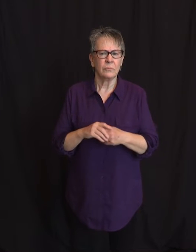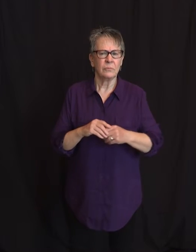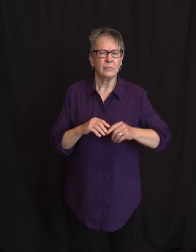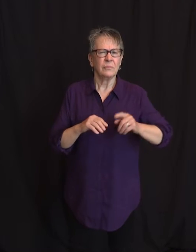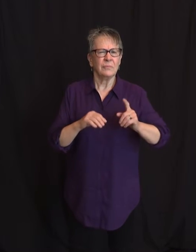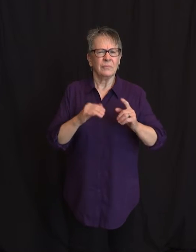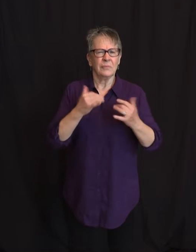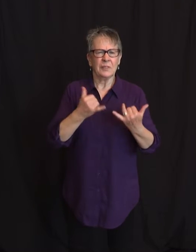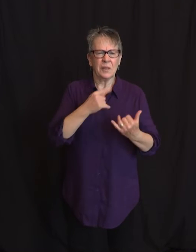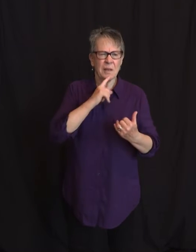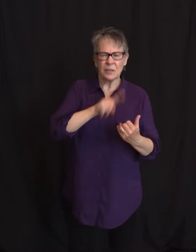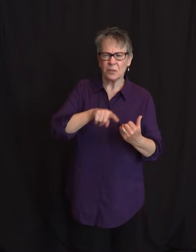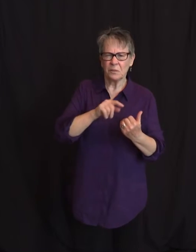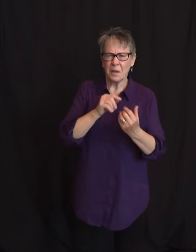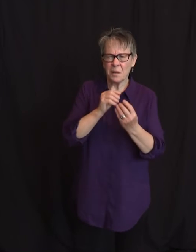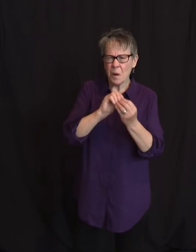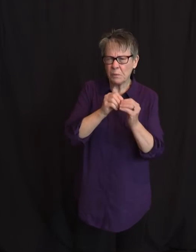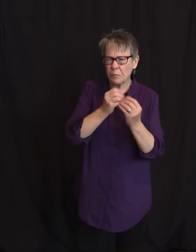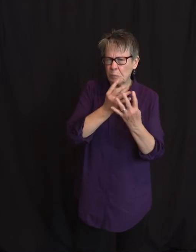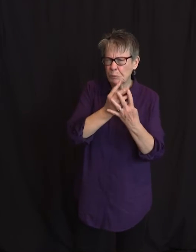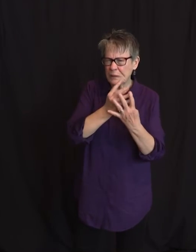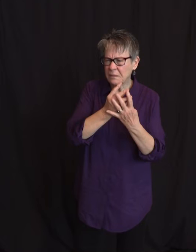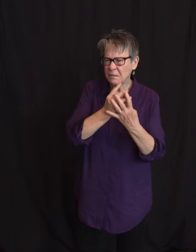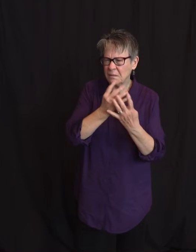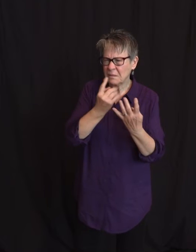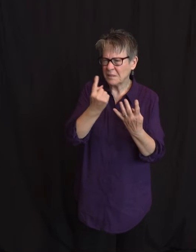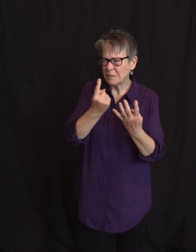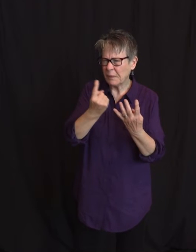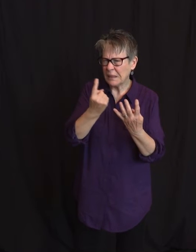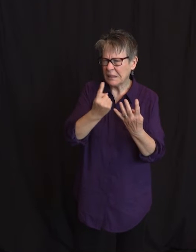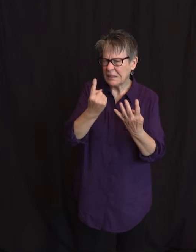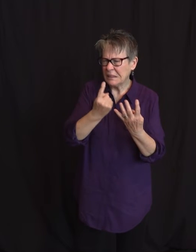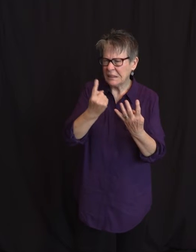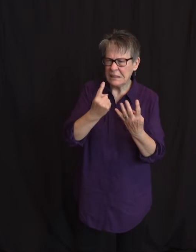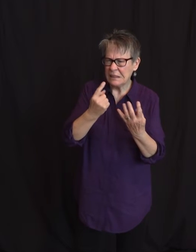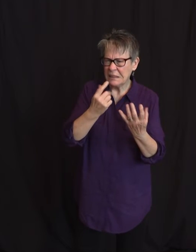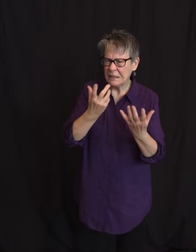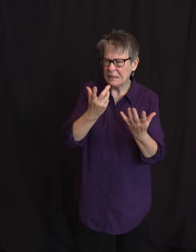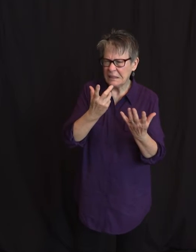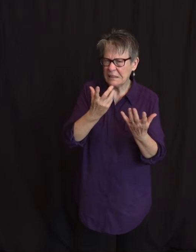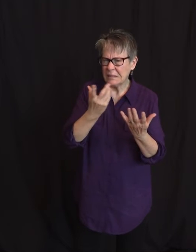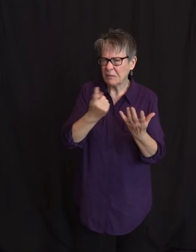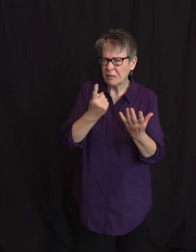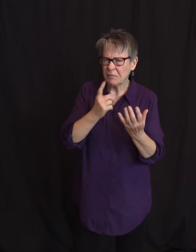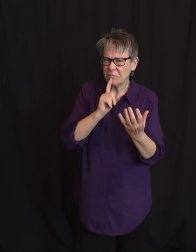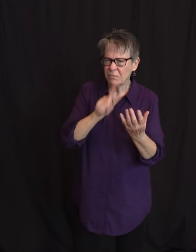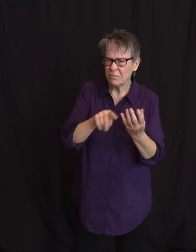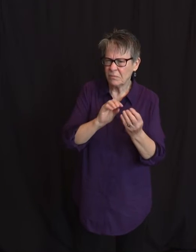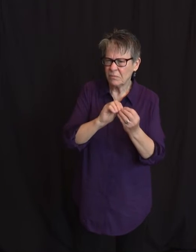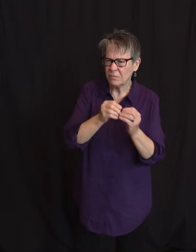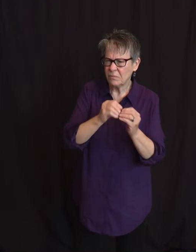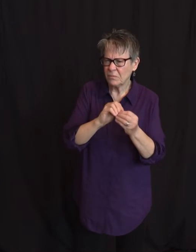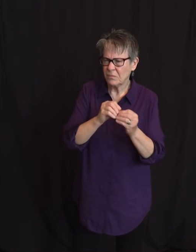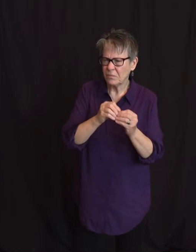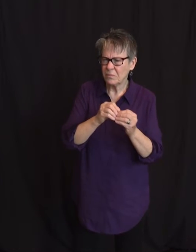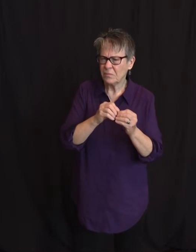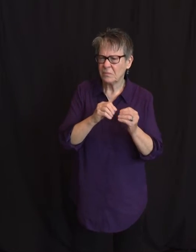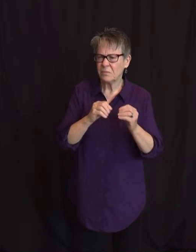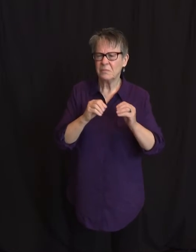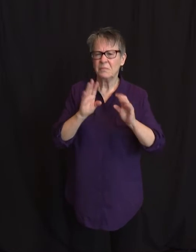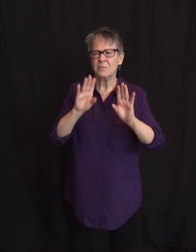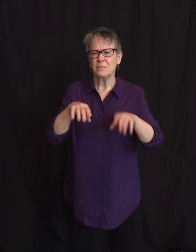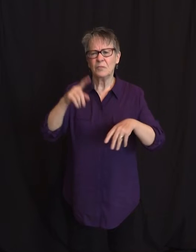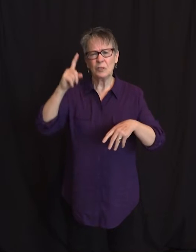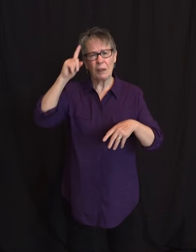departments. So there's not an easy way for us to tell whether it's the general populace seeing